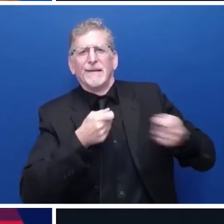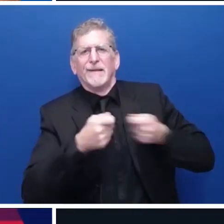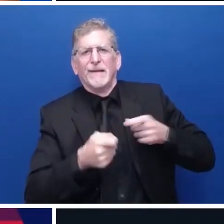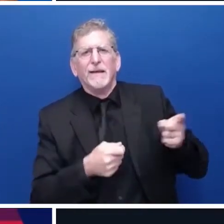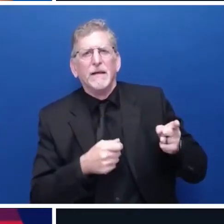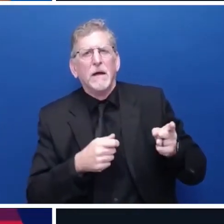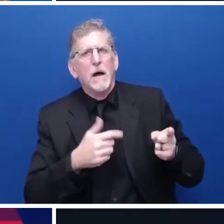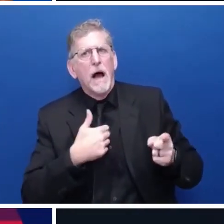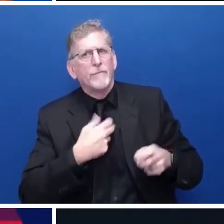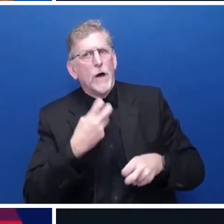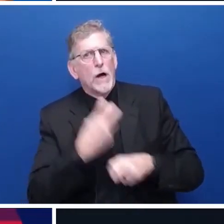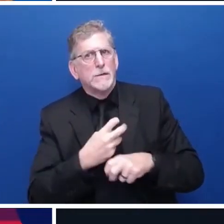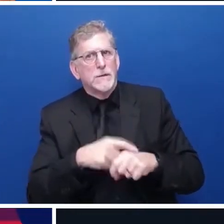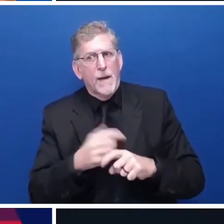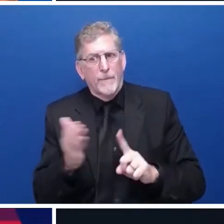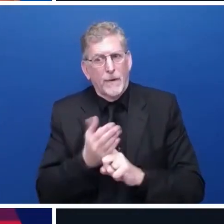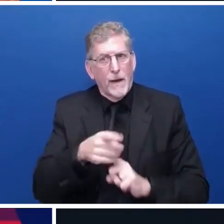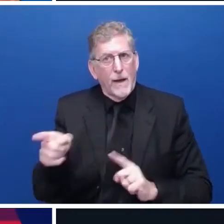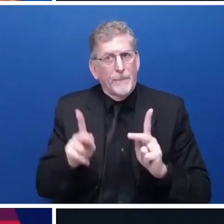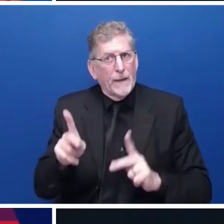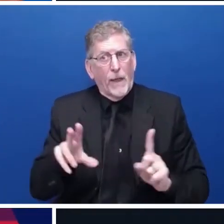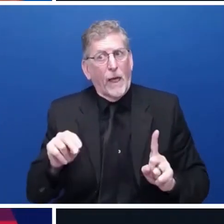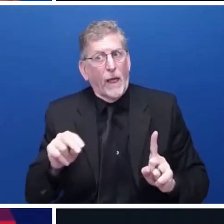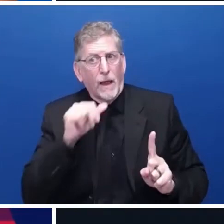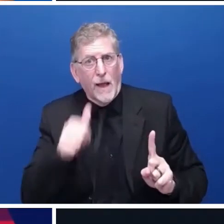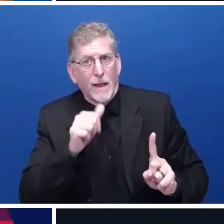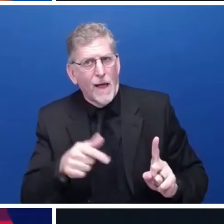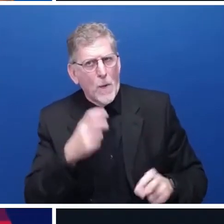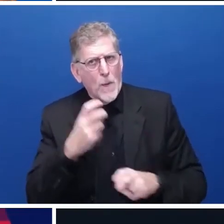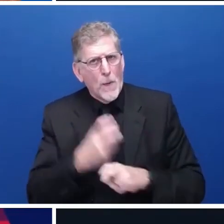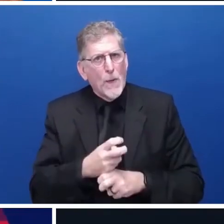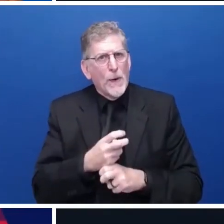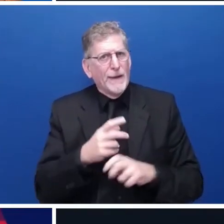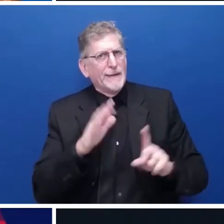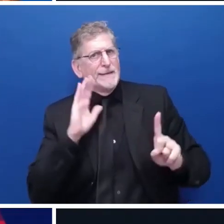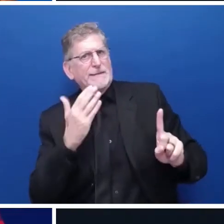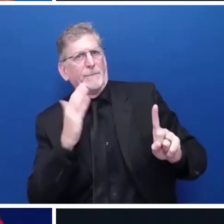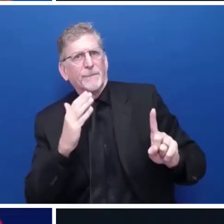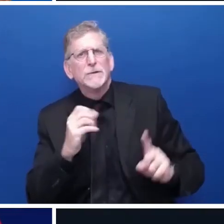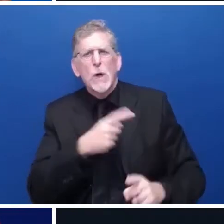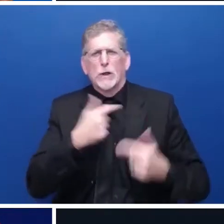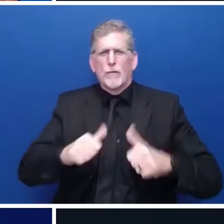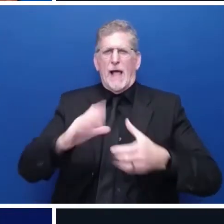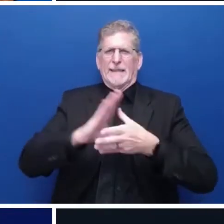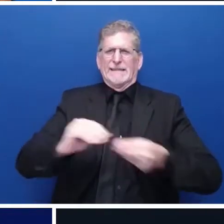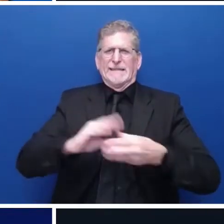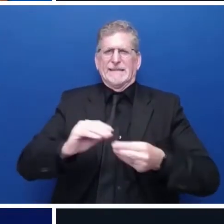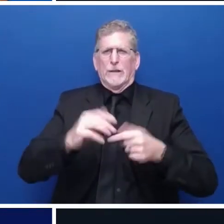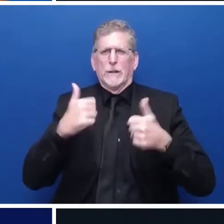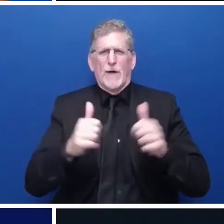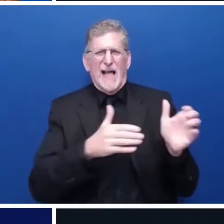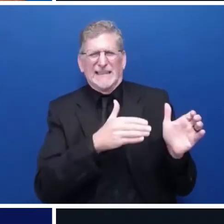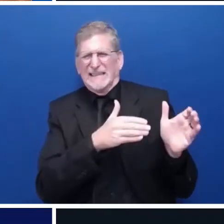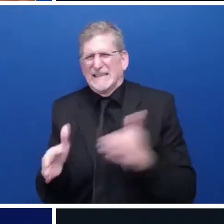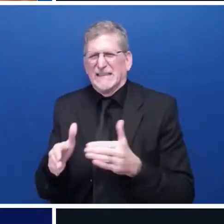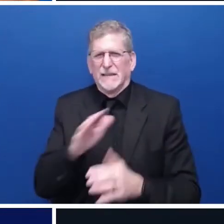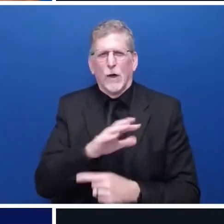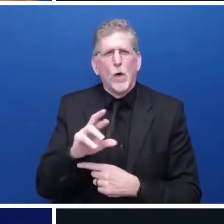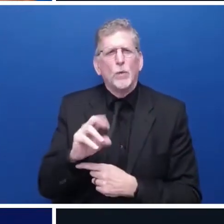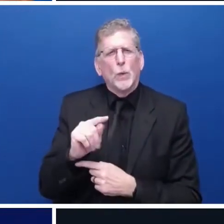whole last year of tax cuts, looking out for AI, data center development. This is a president, when Amy talks about